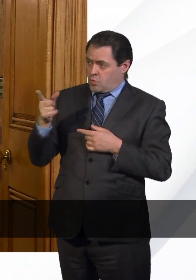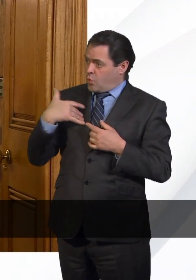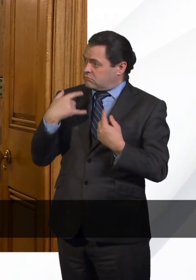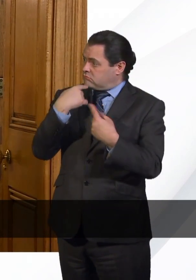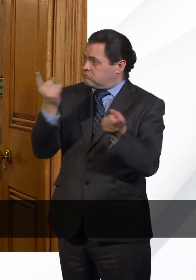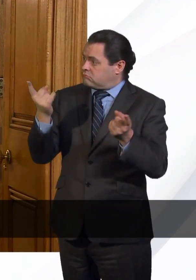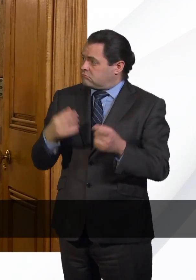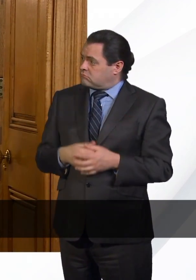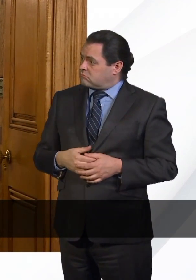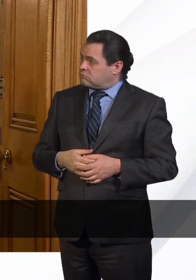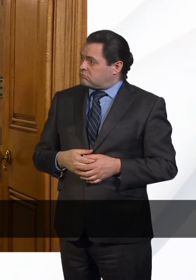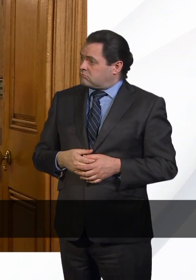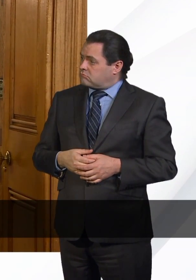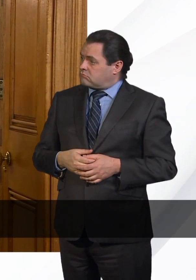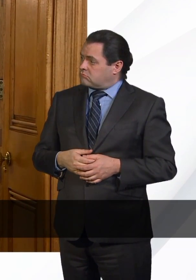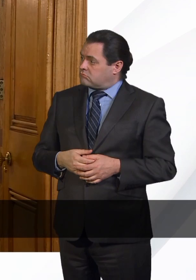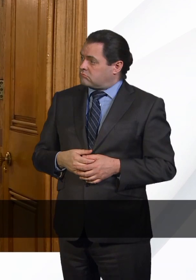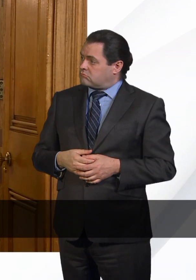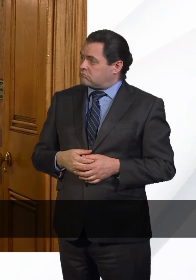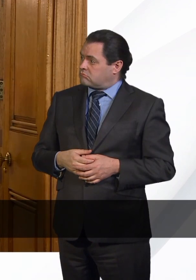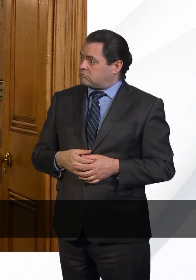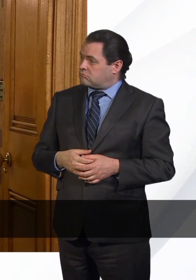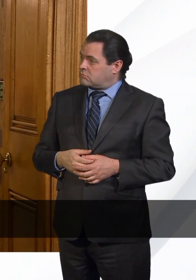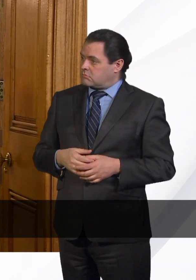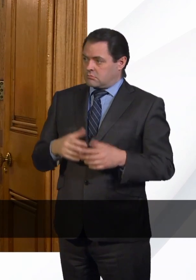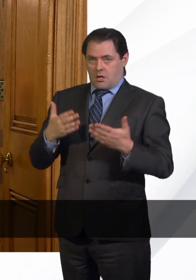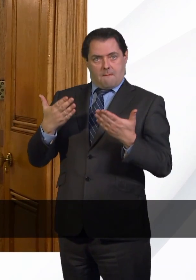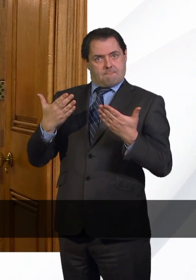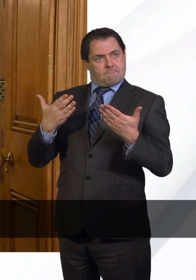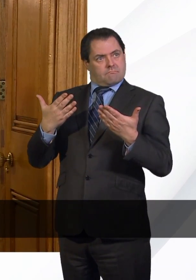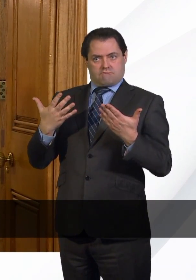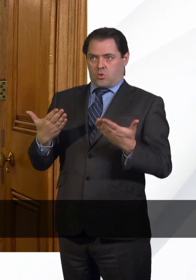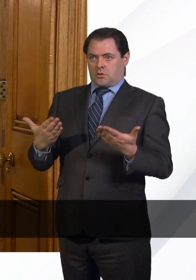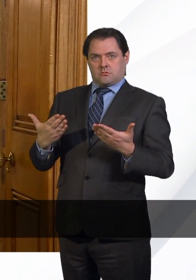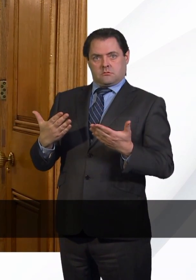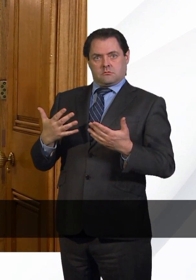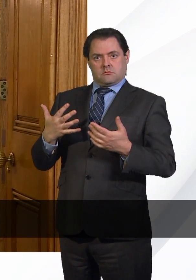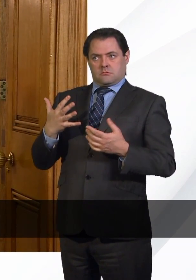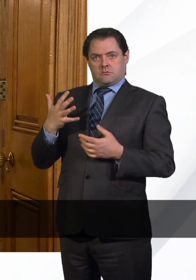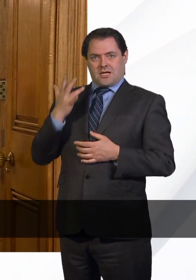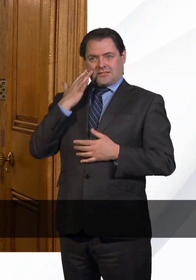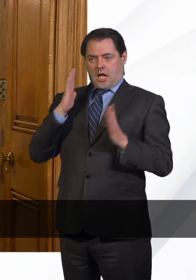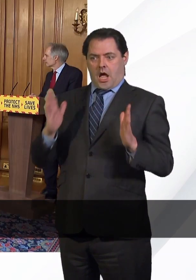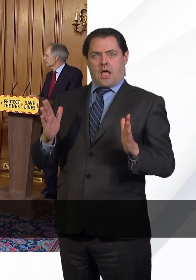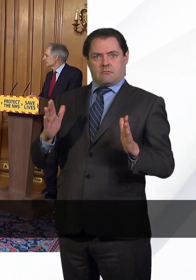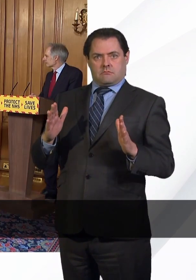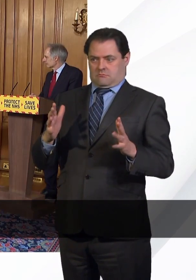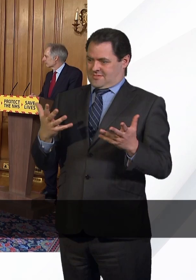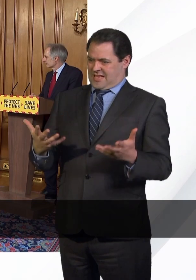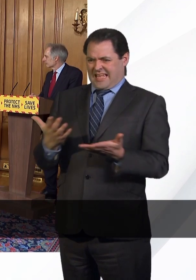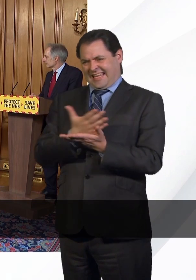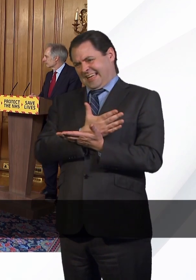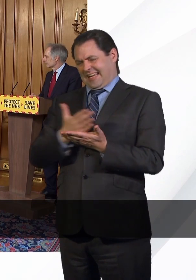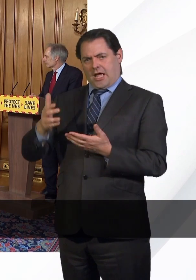think there has been no greater demonstration in modern history that vaccines save lives than